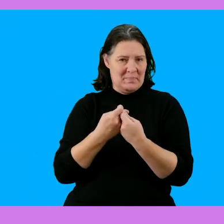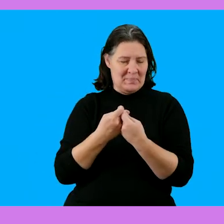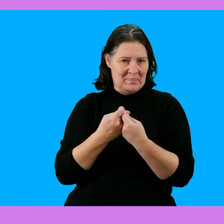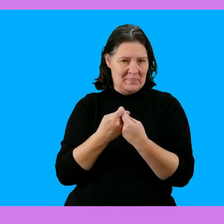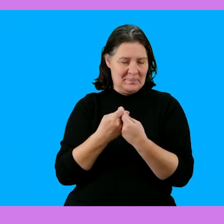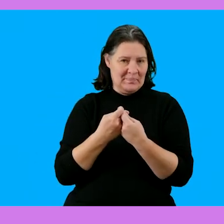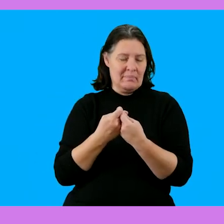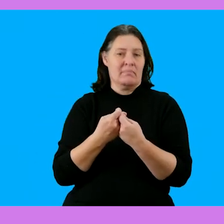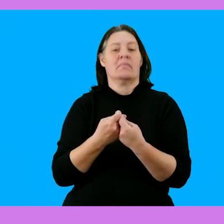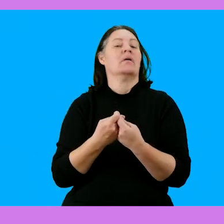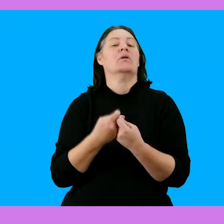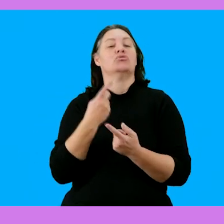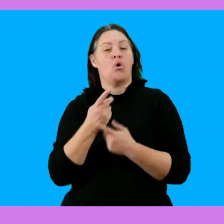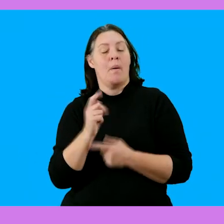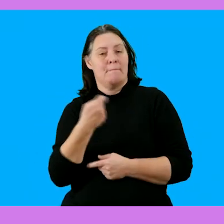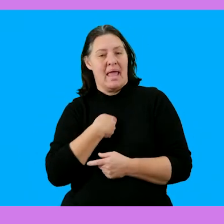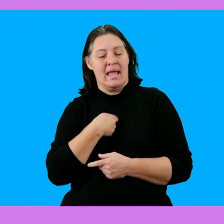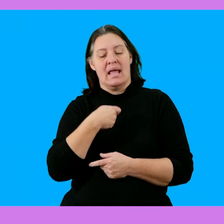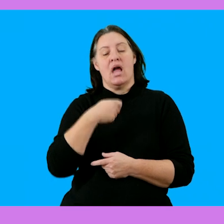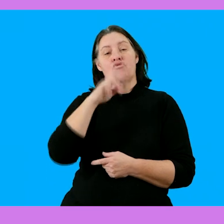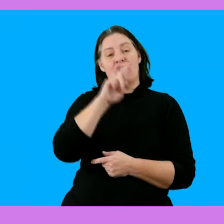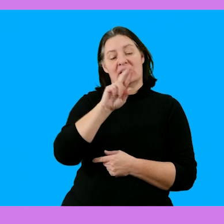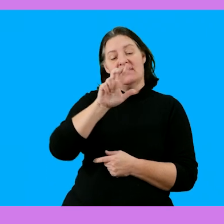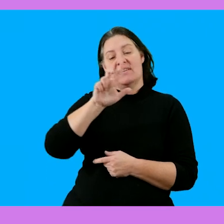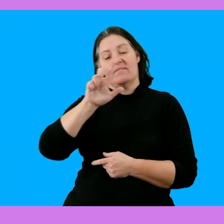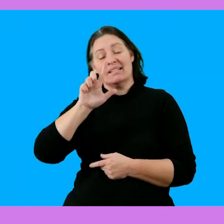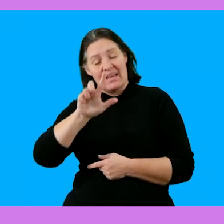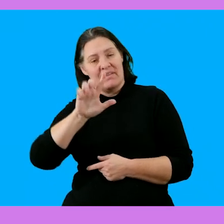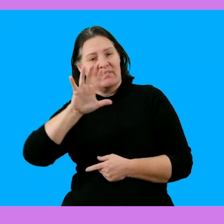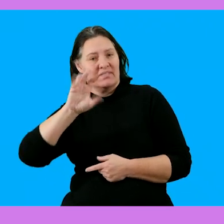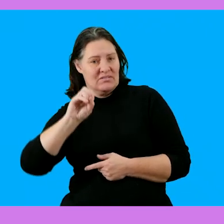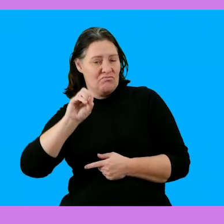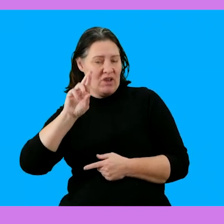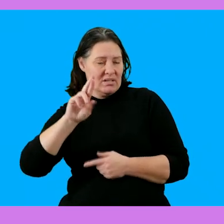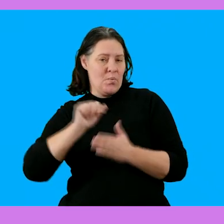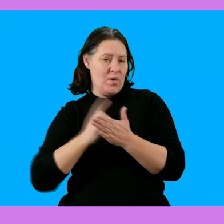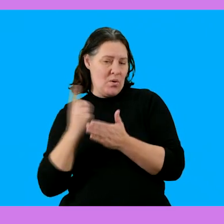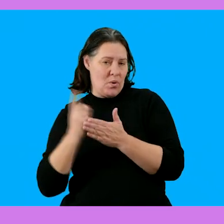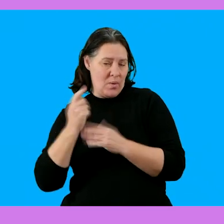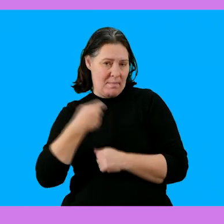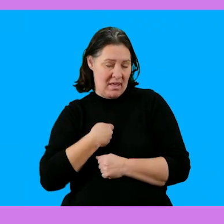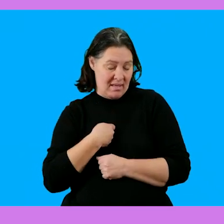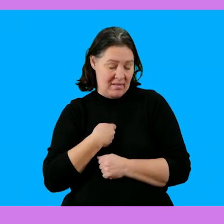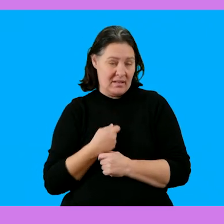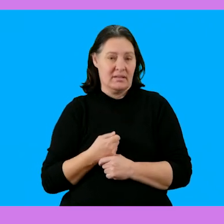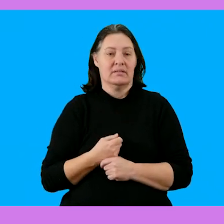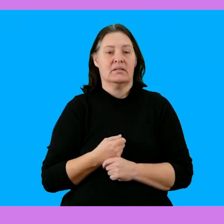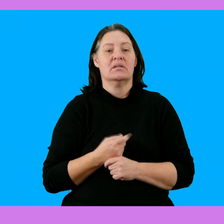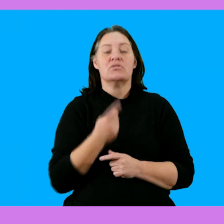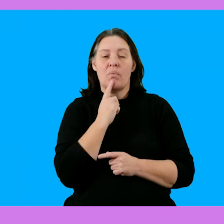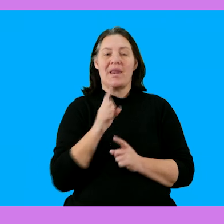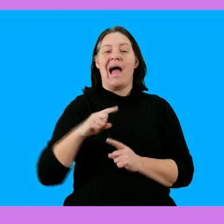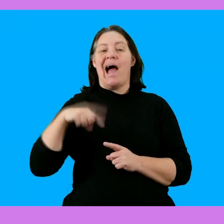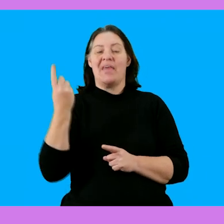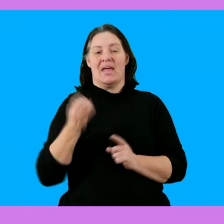community netball team and is paid 750 Rand per week. Okay, so therefore, can I indicate